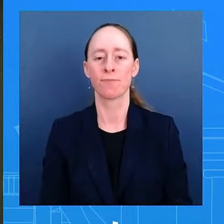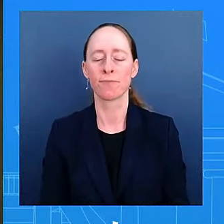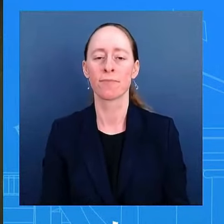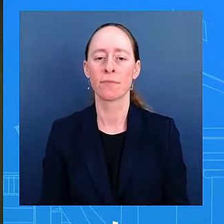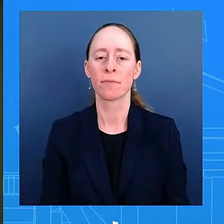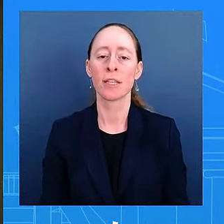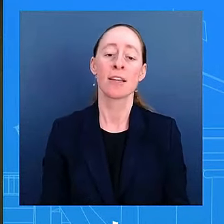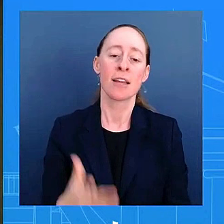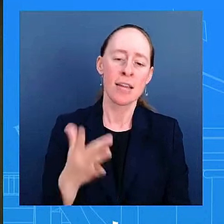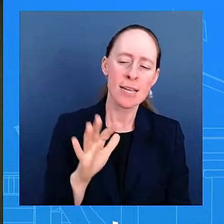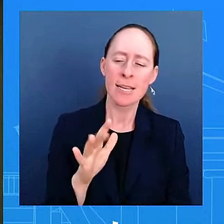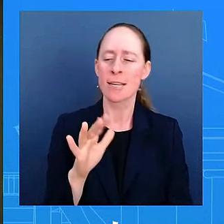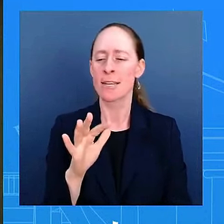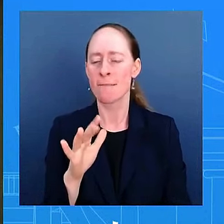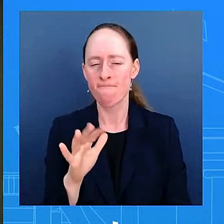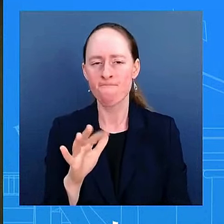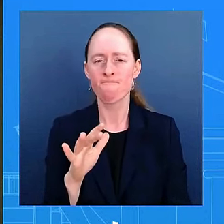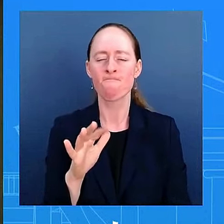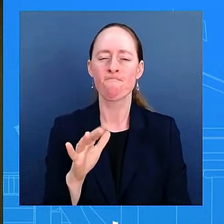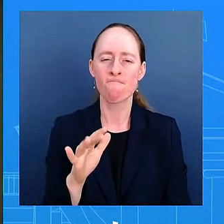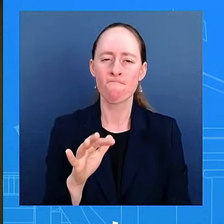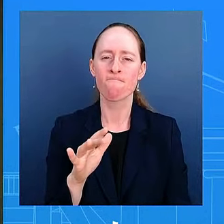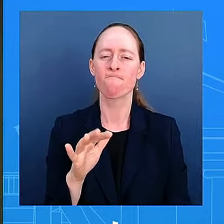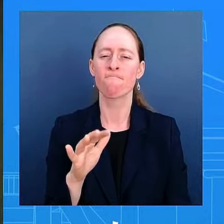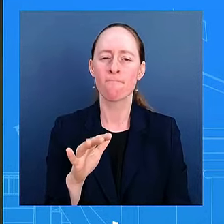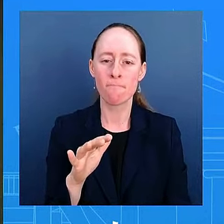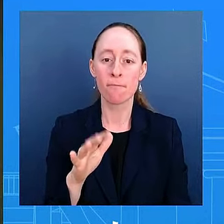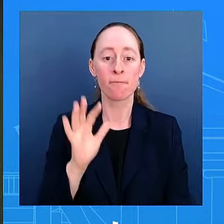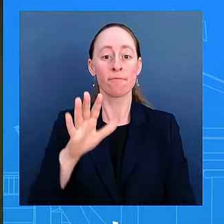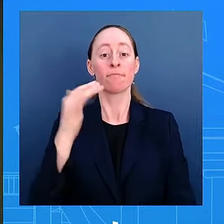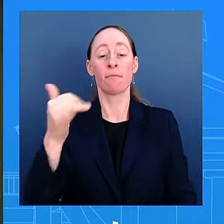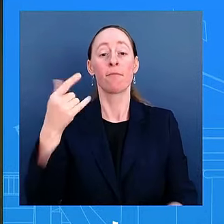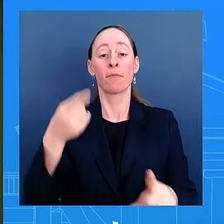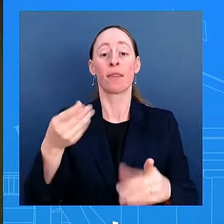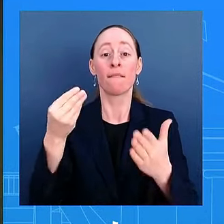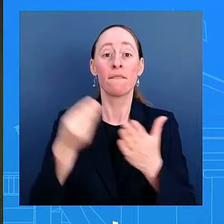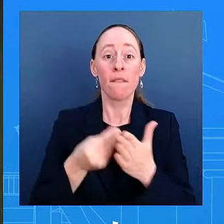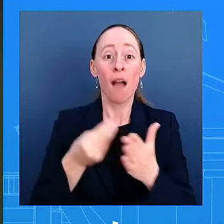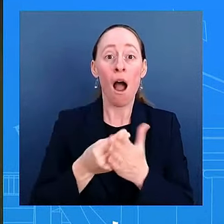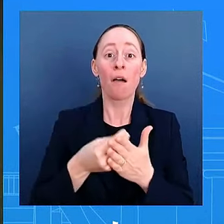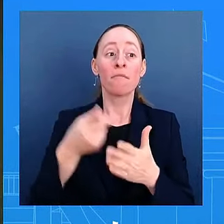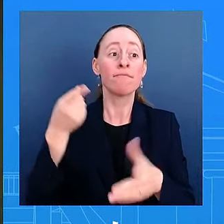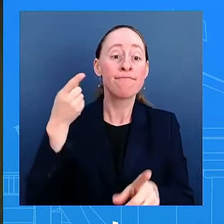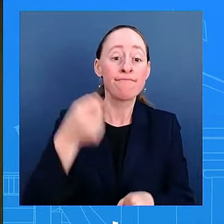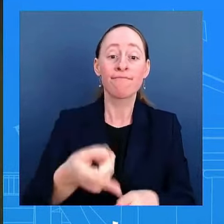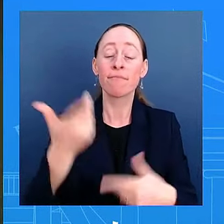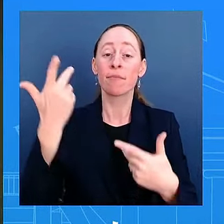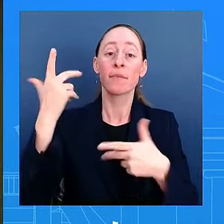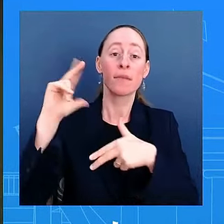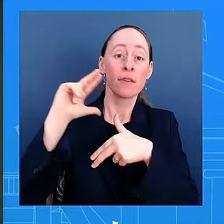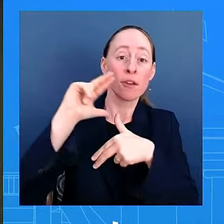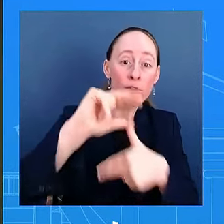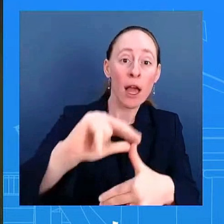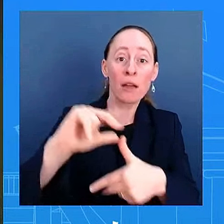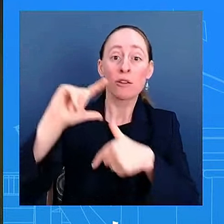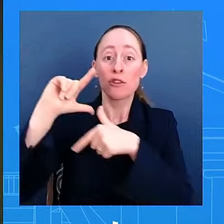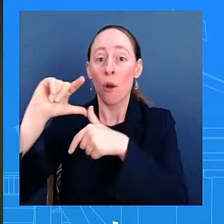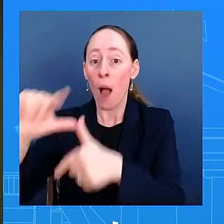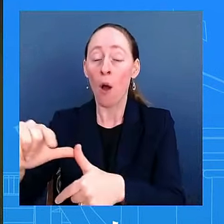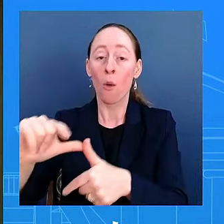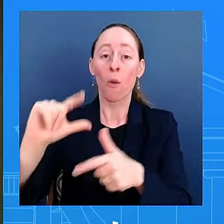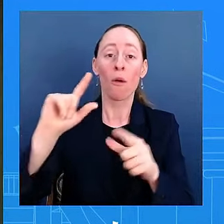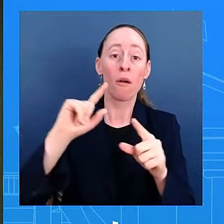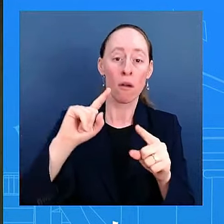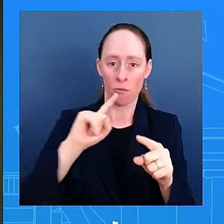The Disaster Relief Fund and the funding of it should be completely nonpartisan